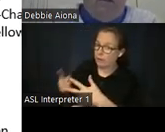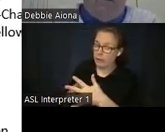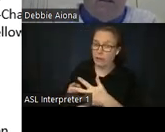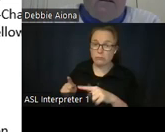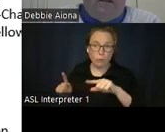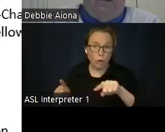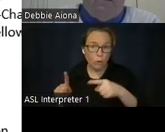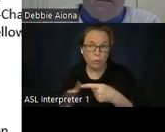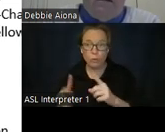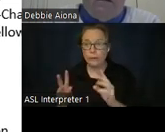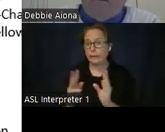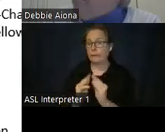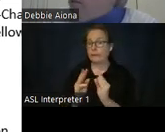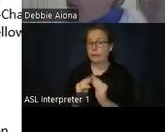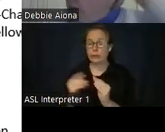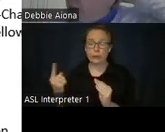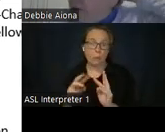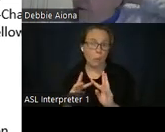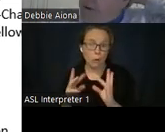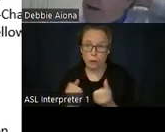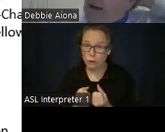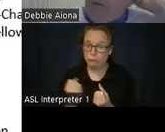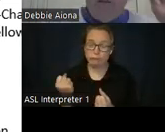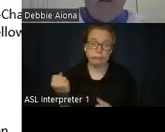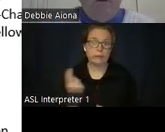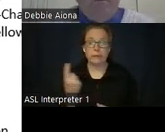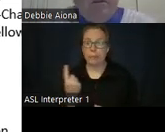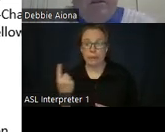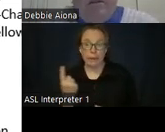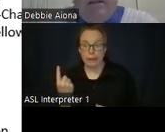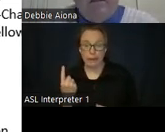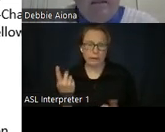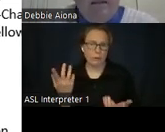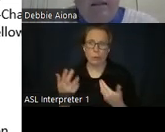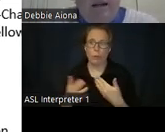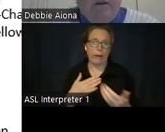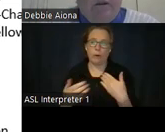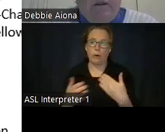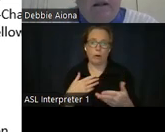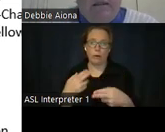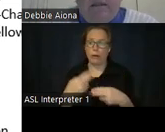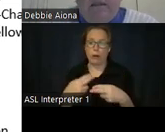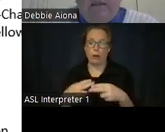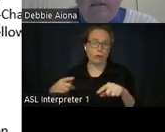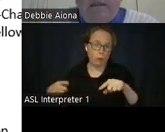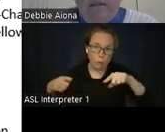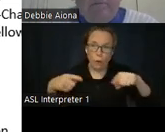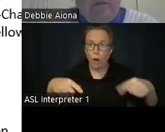convention or whatever you want to call it, you know, whatever they call those, the things where you go and hang out with all the people who like the NAPOL things.